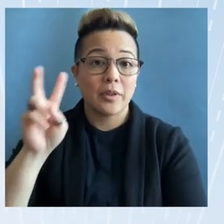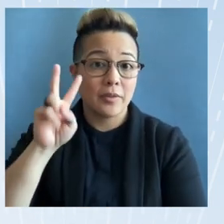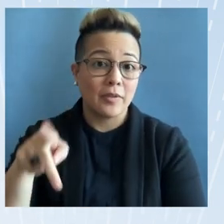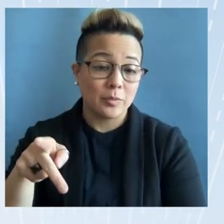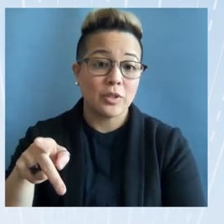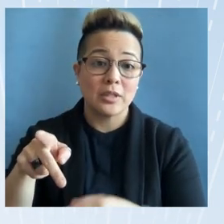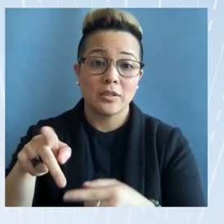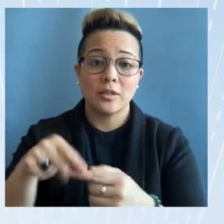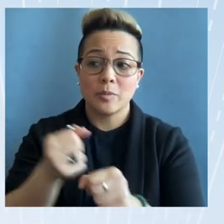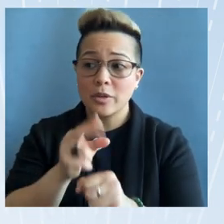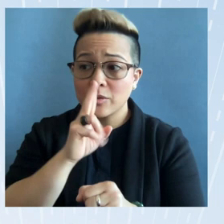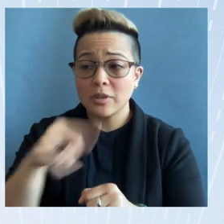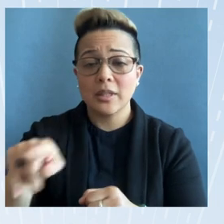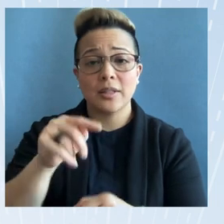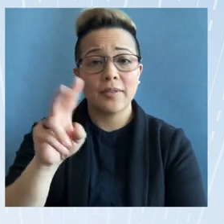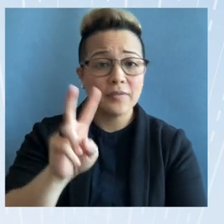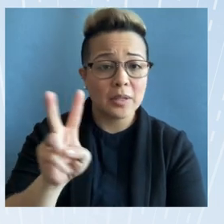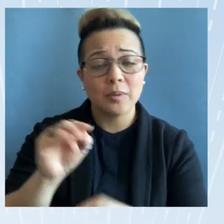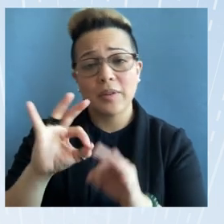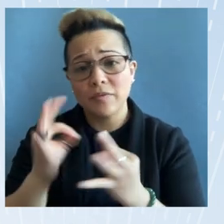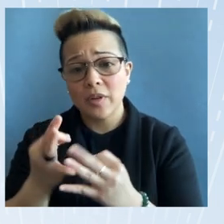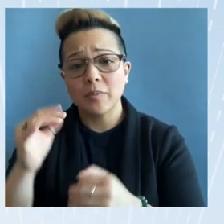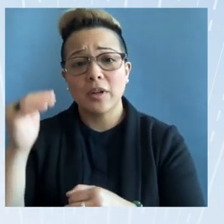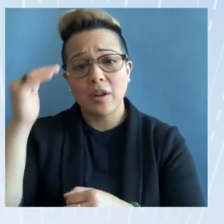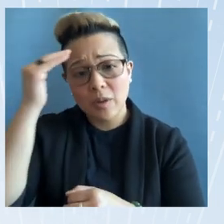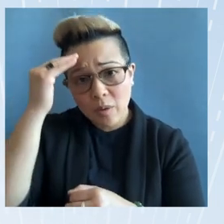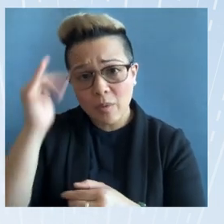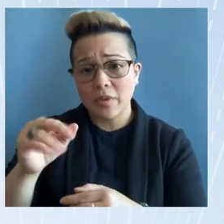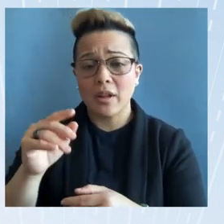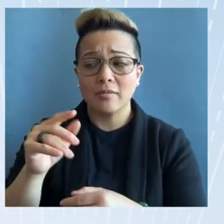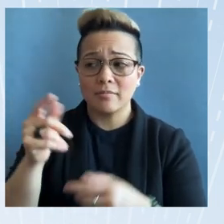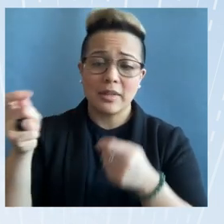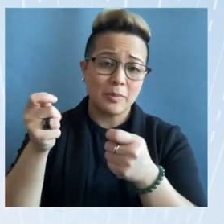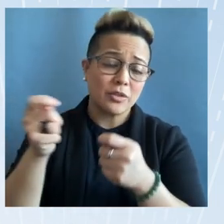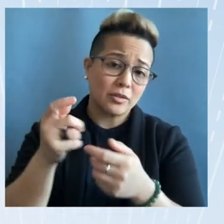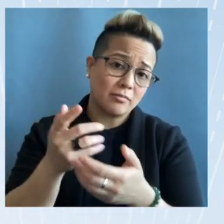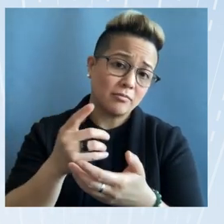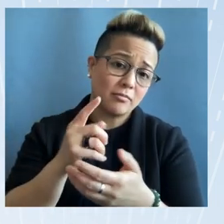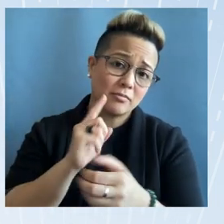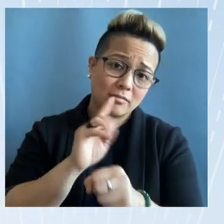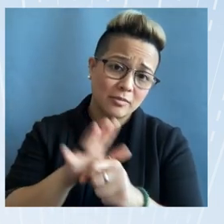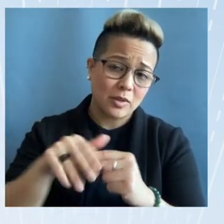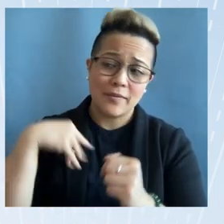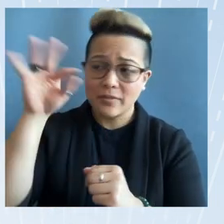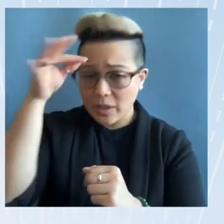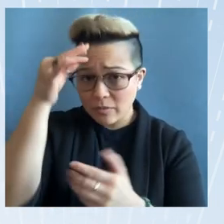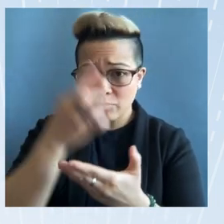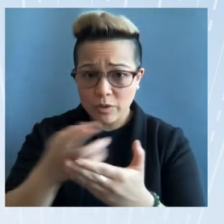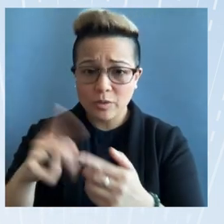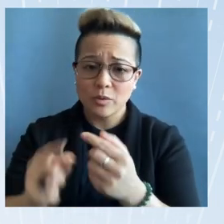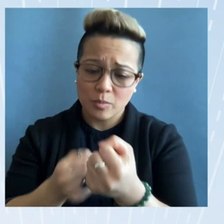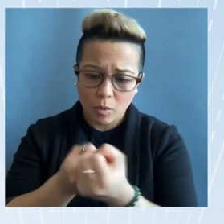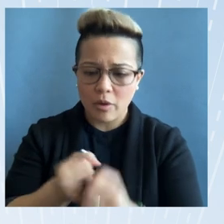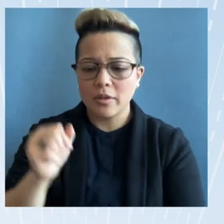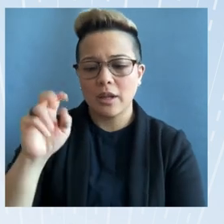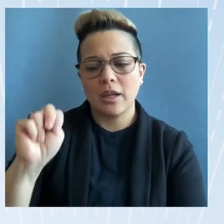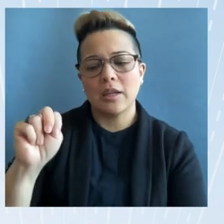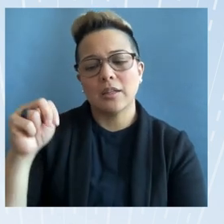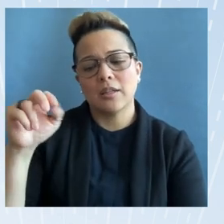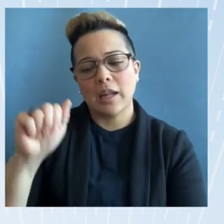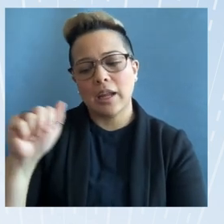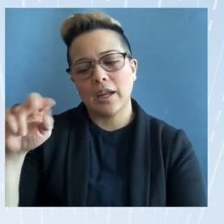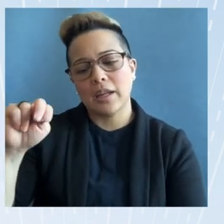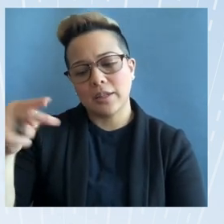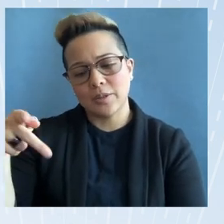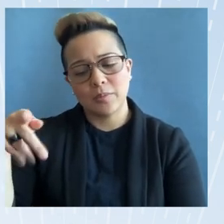families of the victims and reaffirmed the administration's commitment to provide federal resources to the AA and NHPI communities. It's